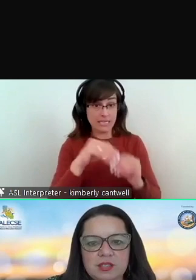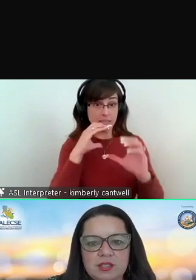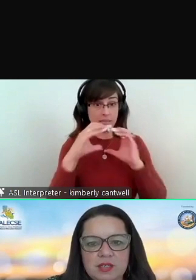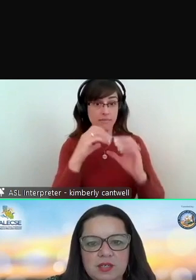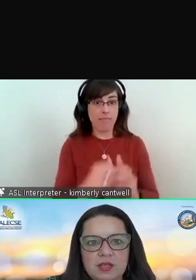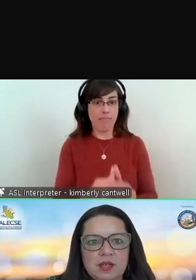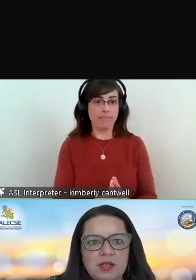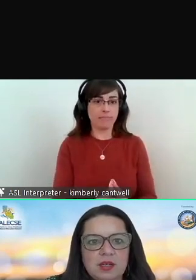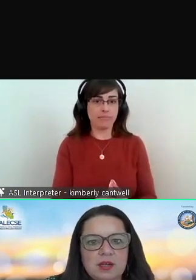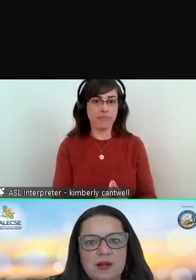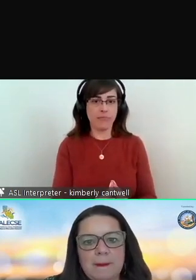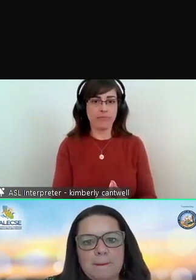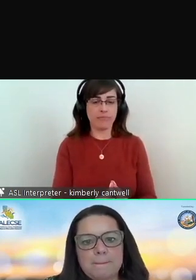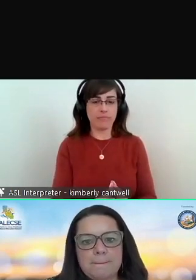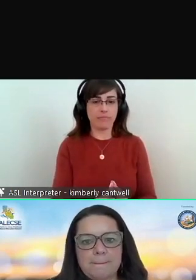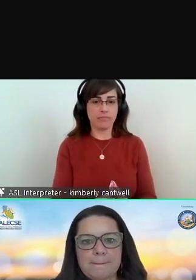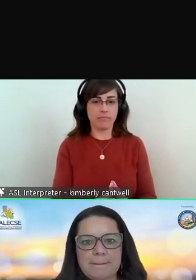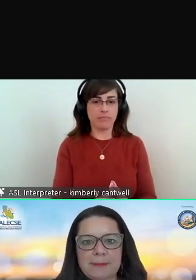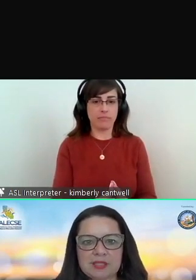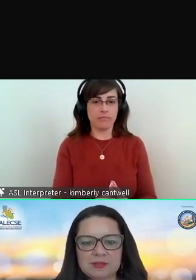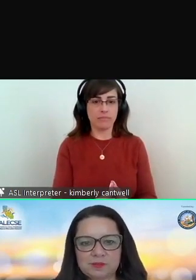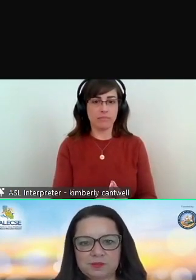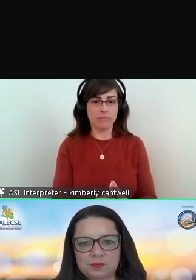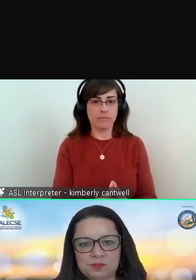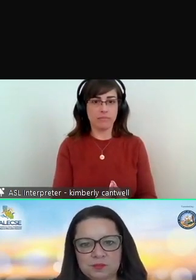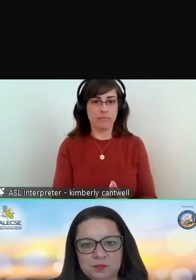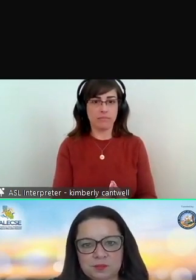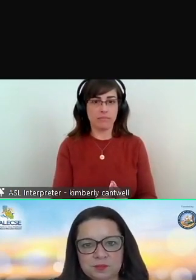conversation. Yeah. Uncle Ray.